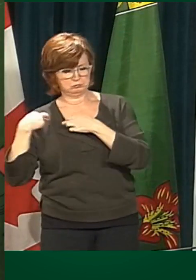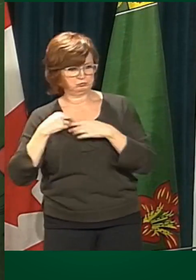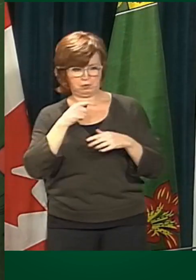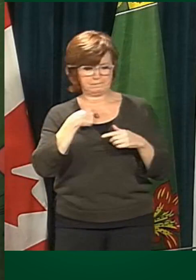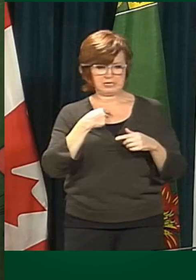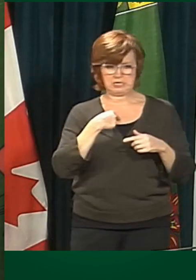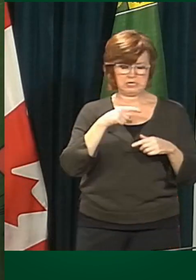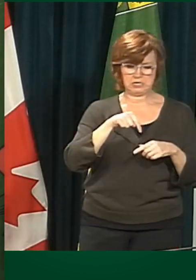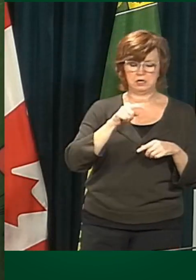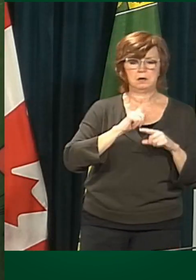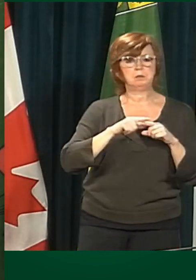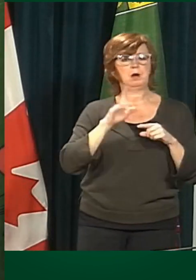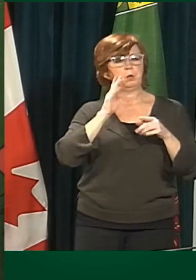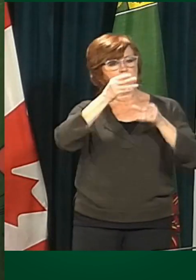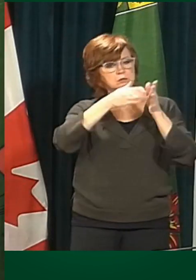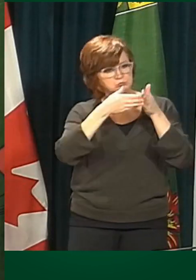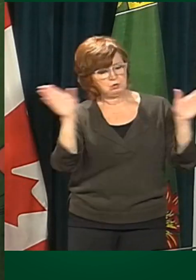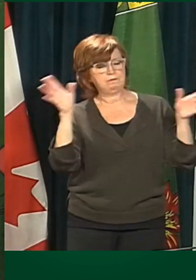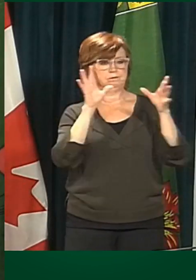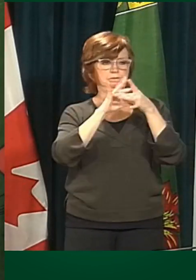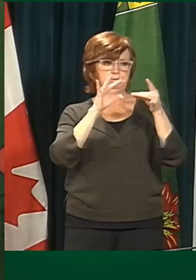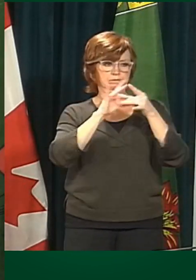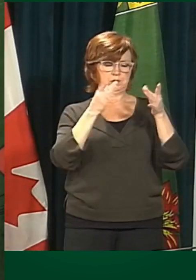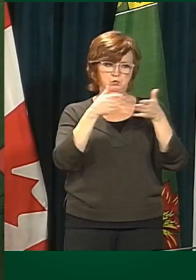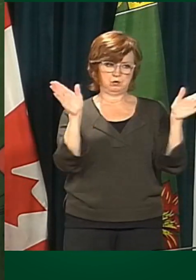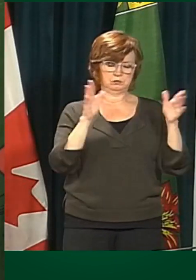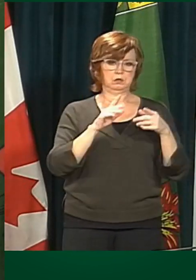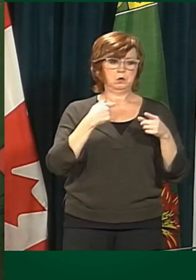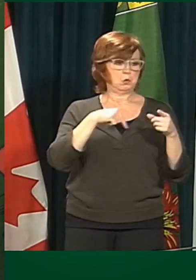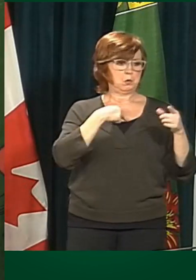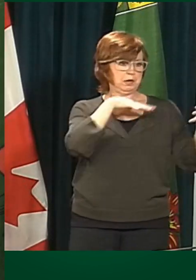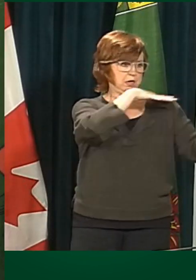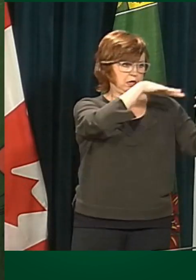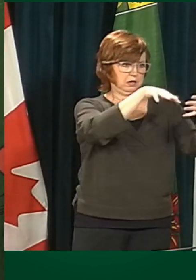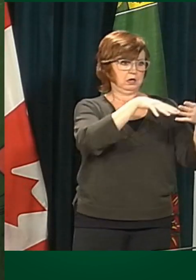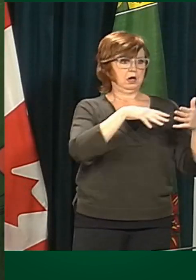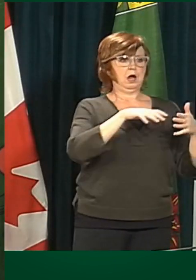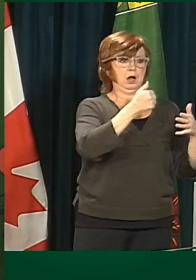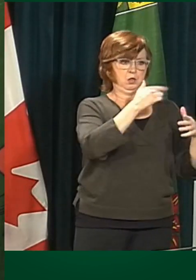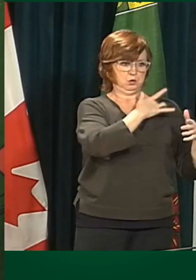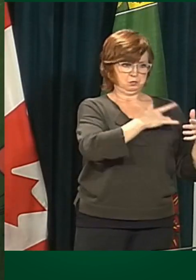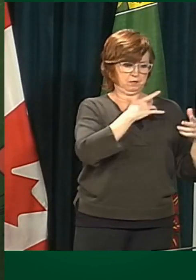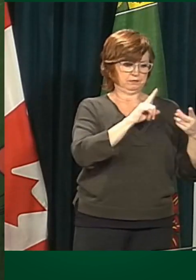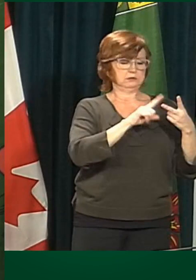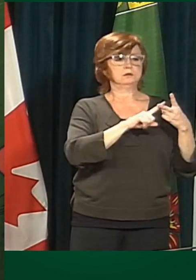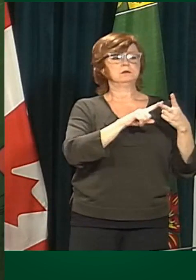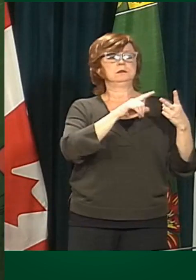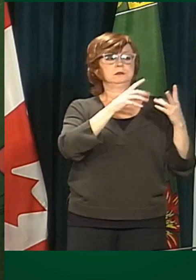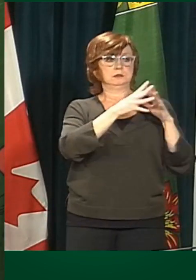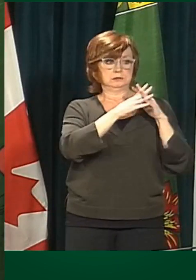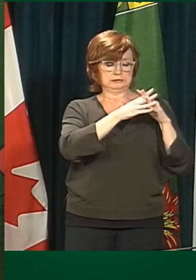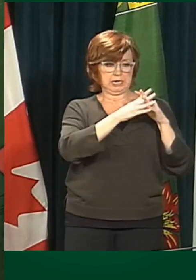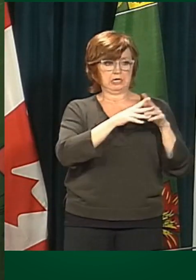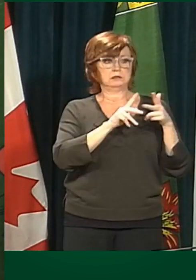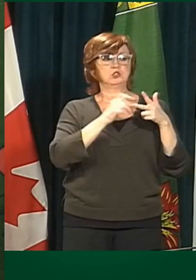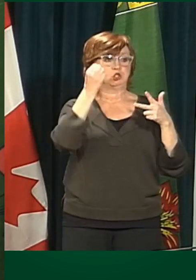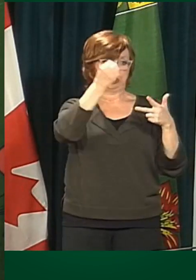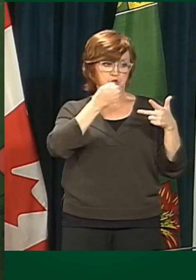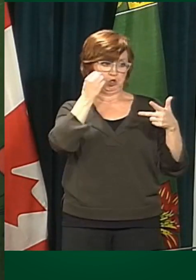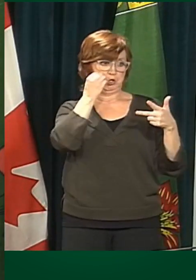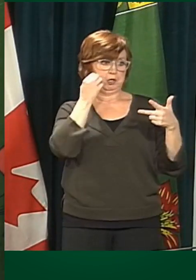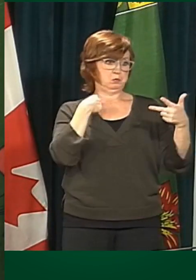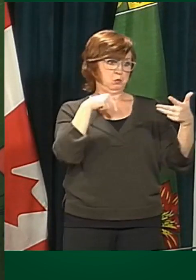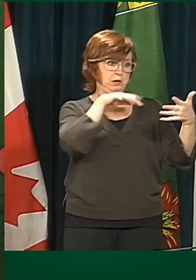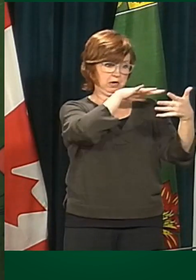neighboring jurisdictions in Canada, at the US. We've been looking at very carefully at countries in Europe who are relaxing some